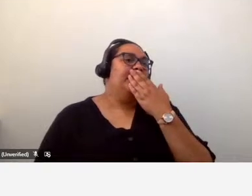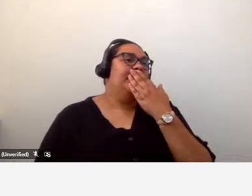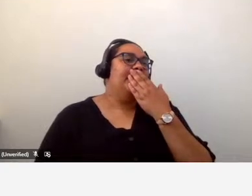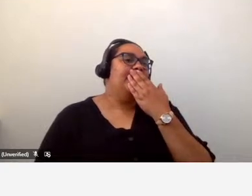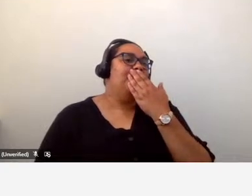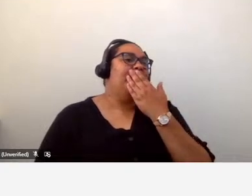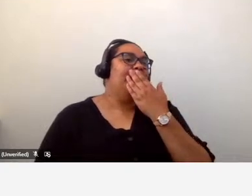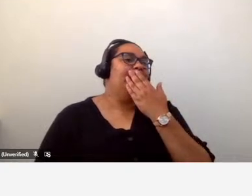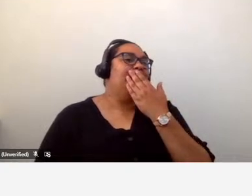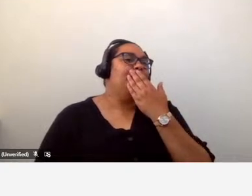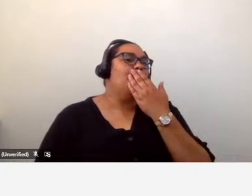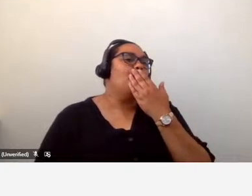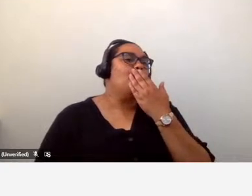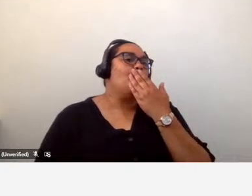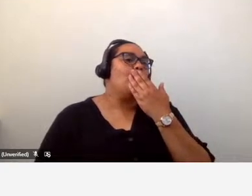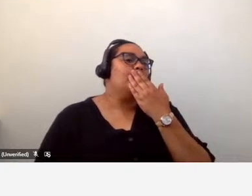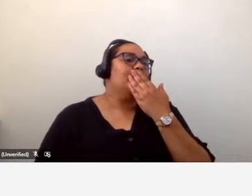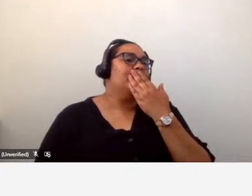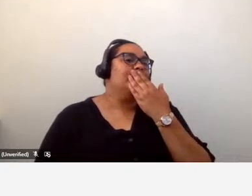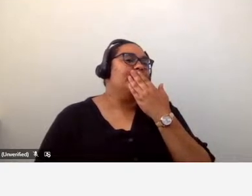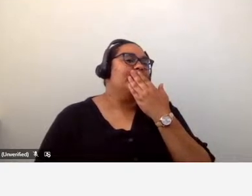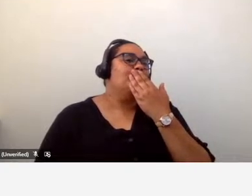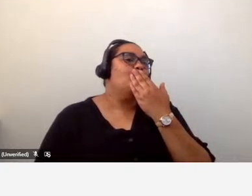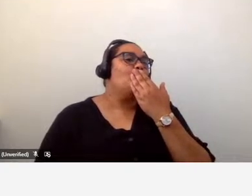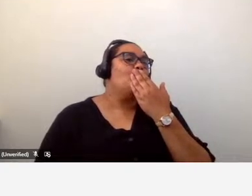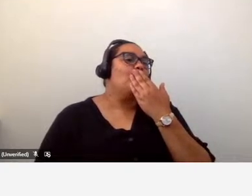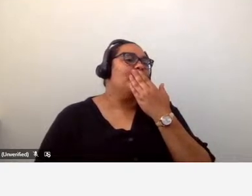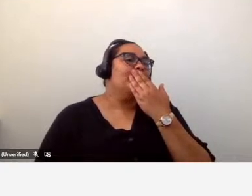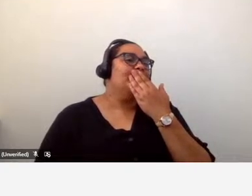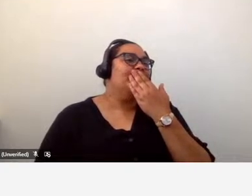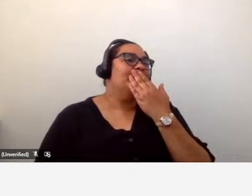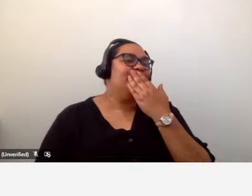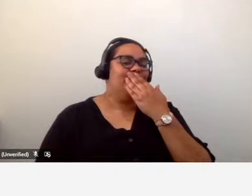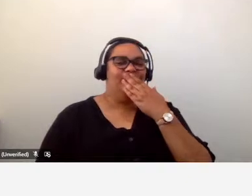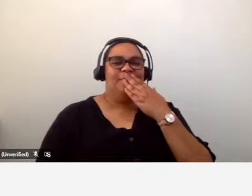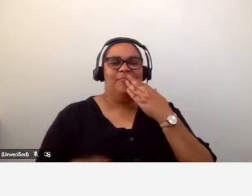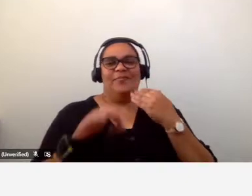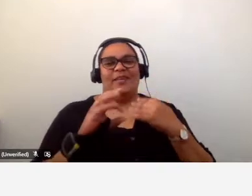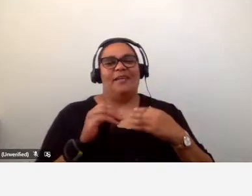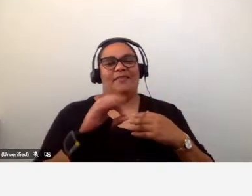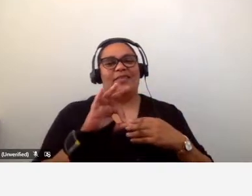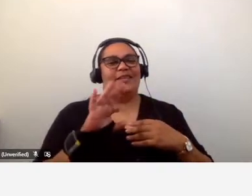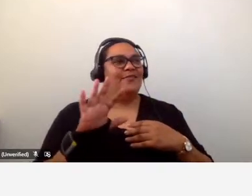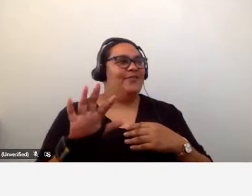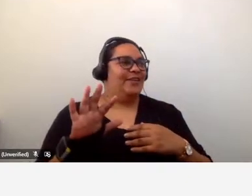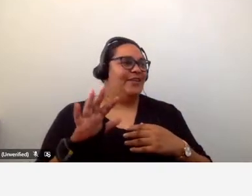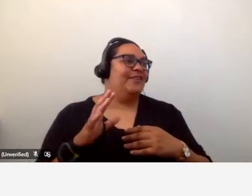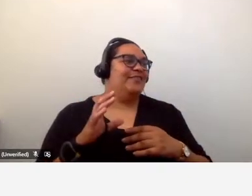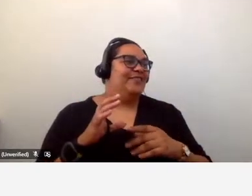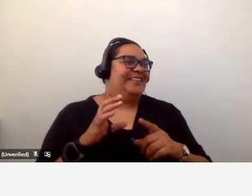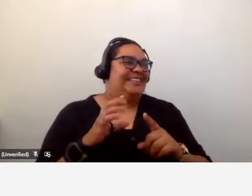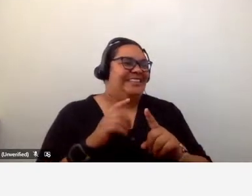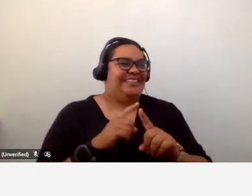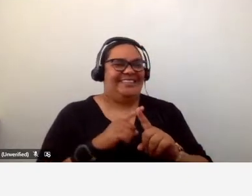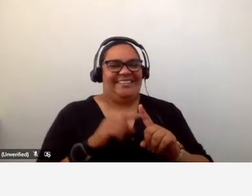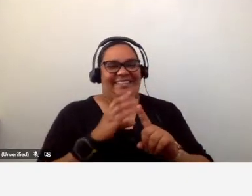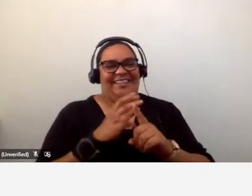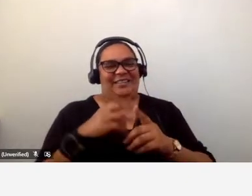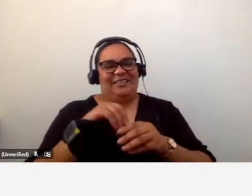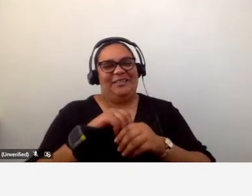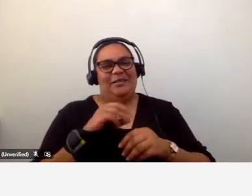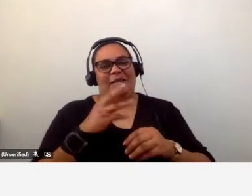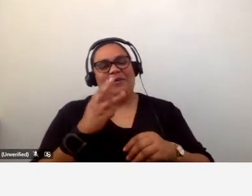there are currently 35 spread across the cultural facilities that we have within the Western